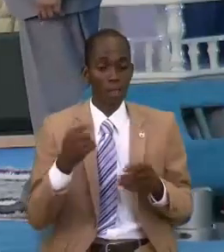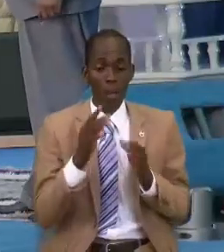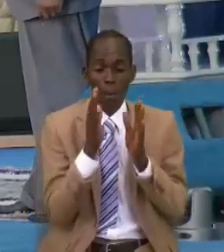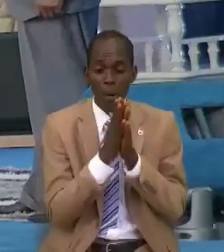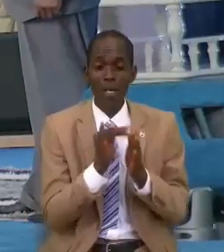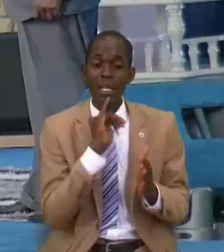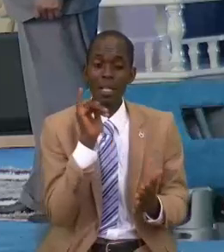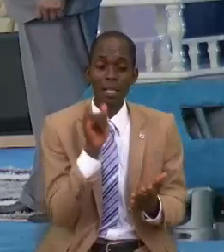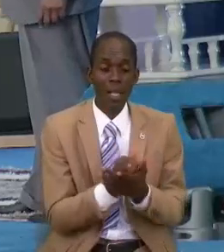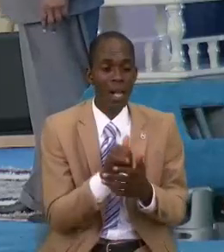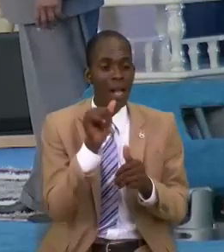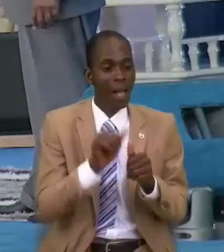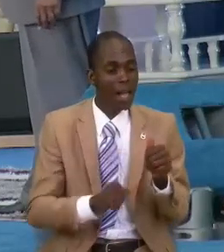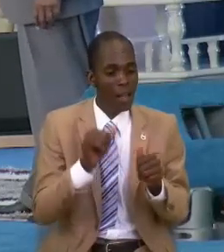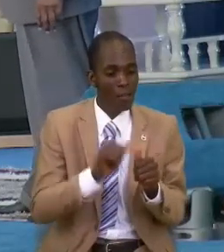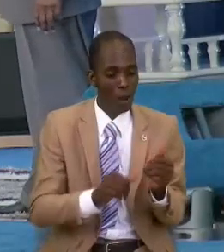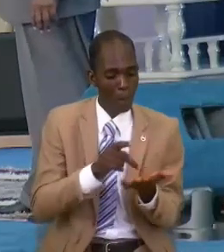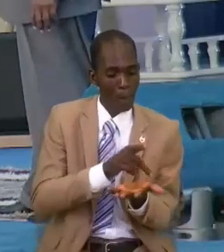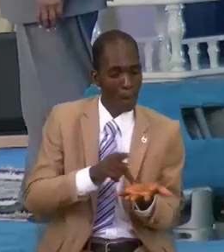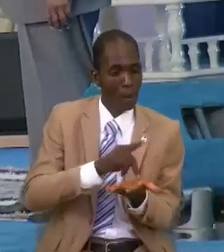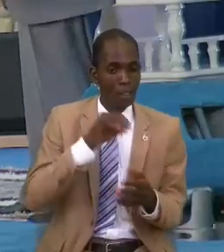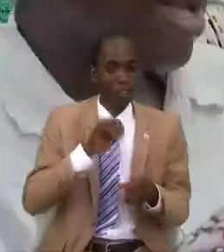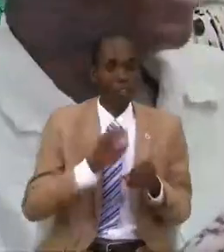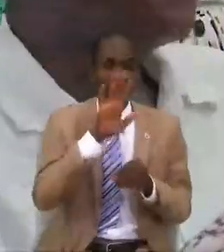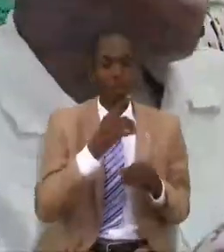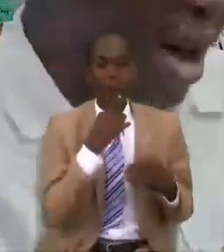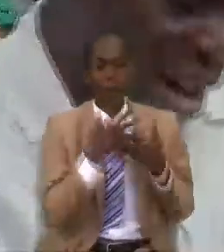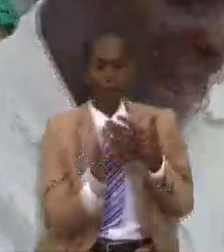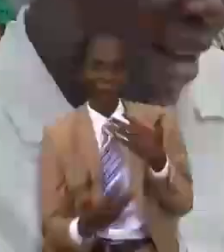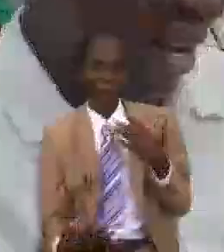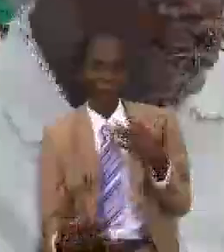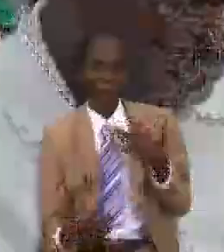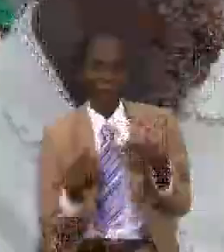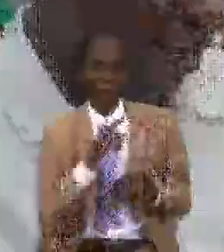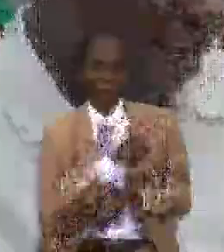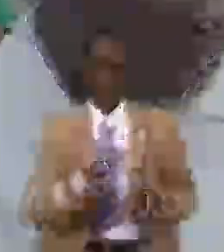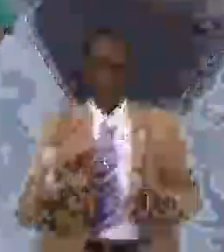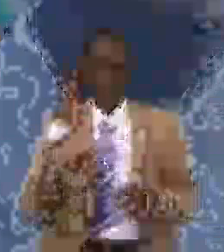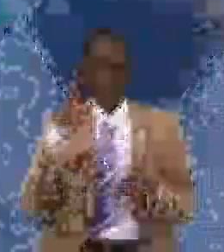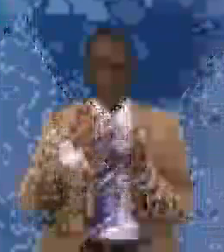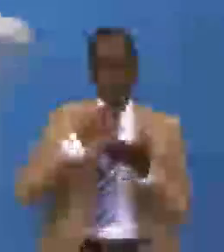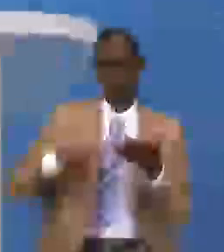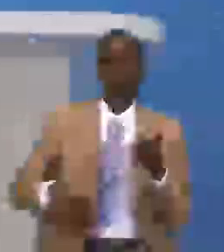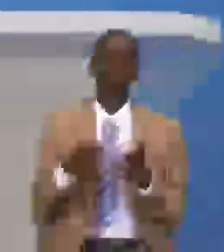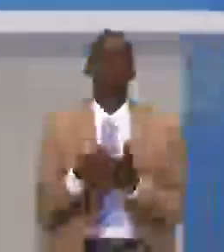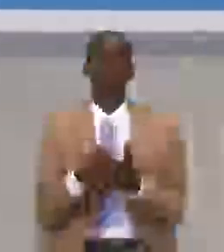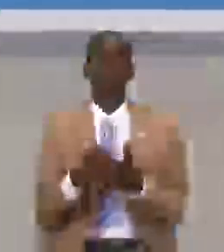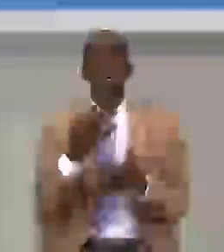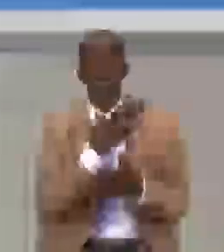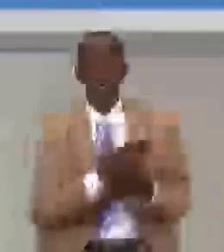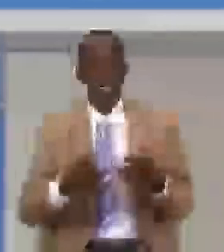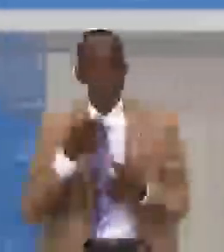your blood, the Lord will take it away. And then you will go for another